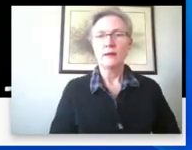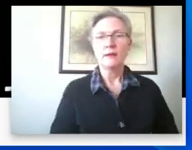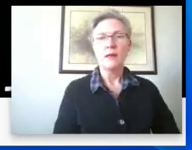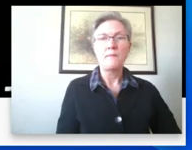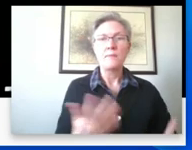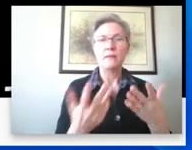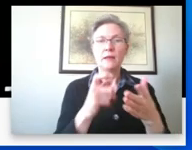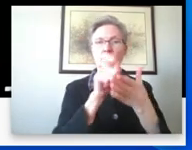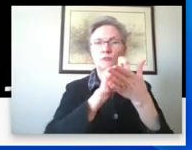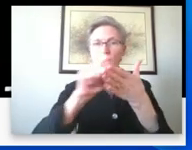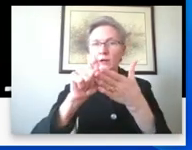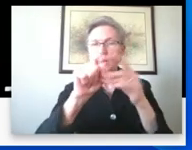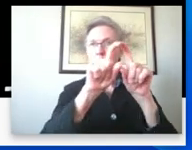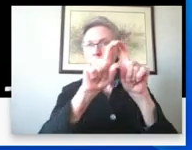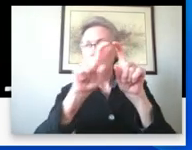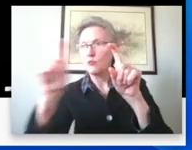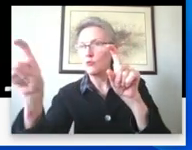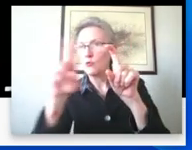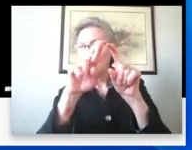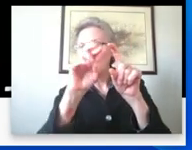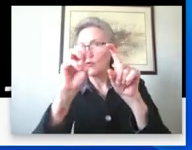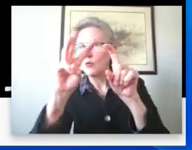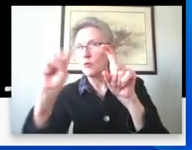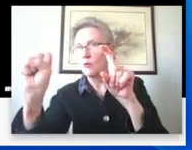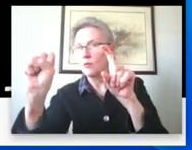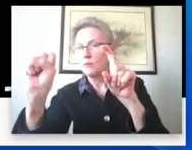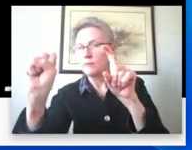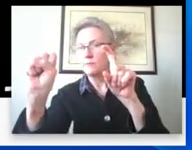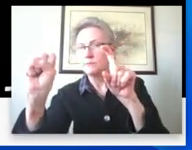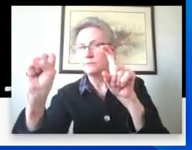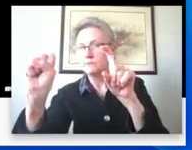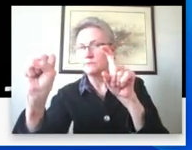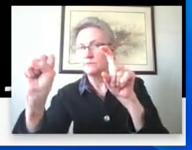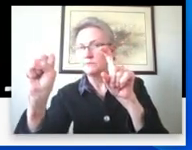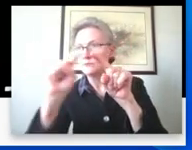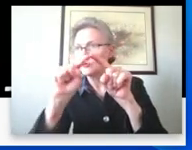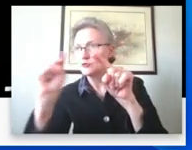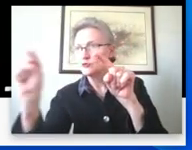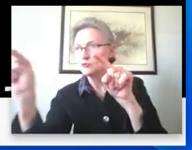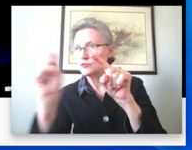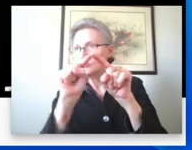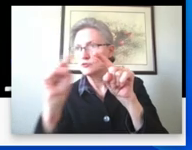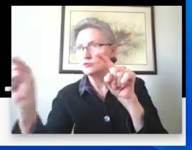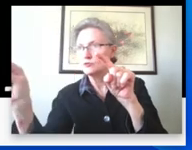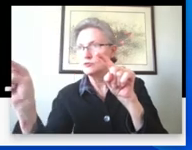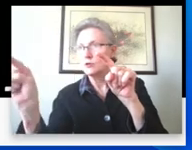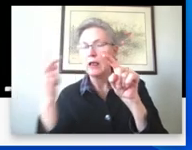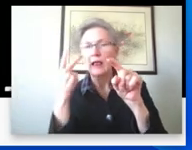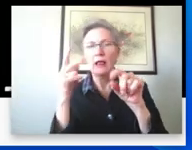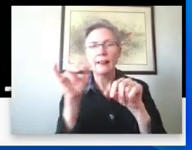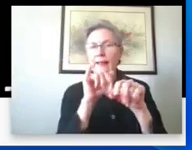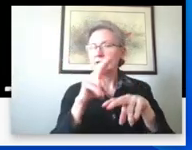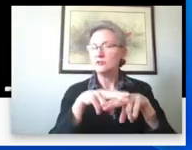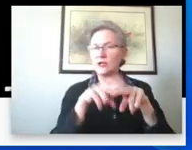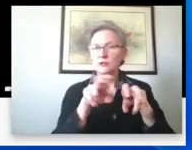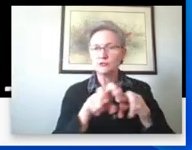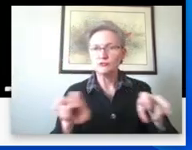maybe I can write right here, rows, go this way, right? Like a movie theater. And